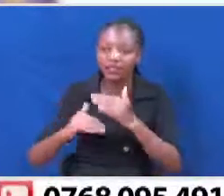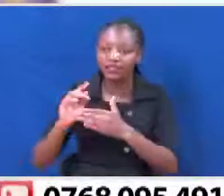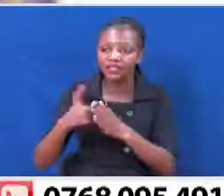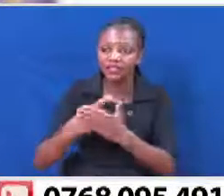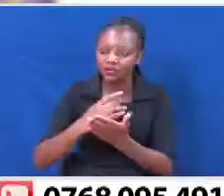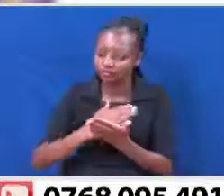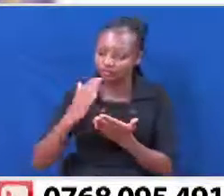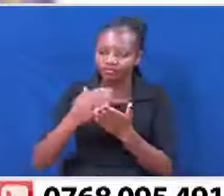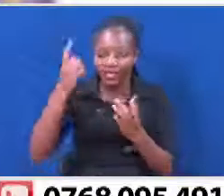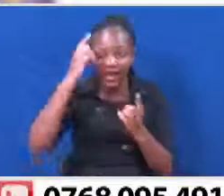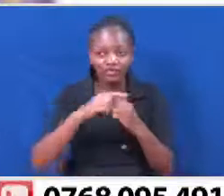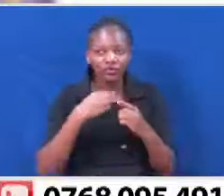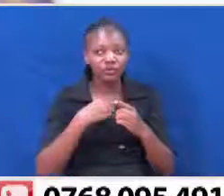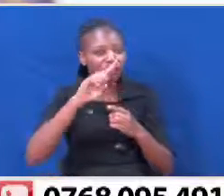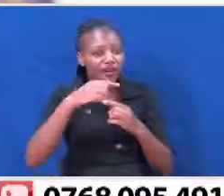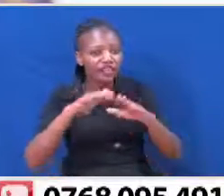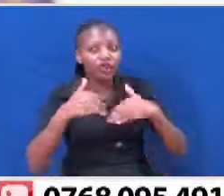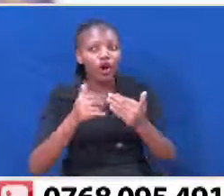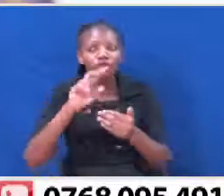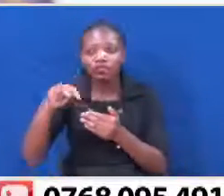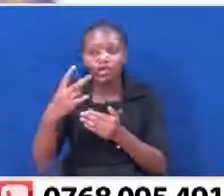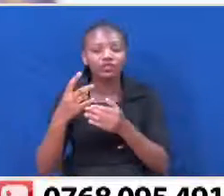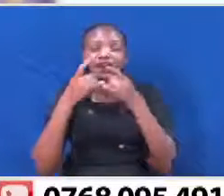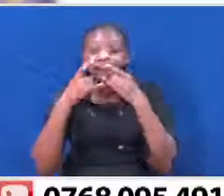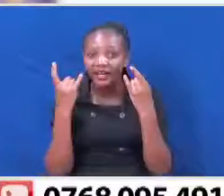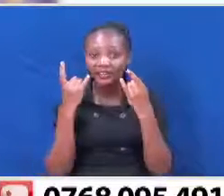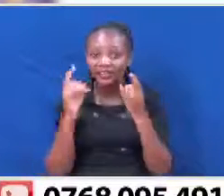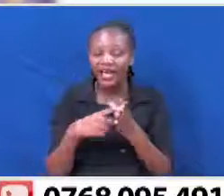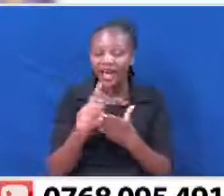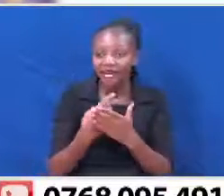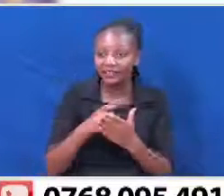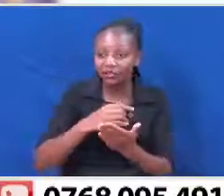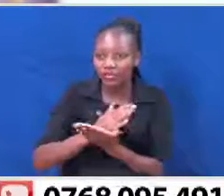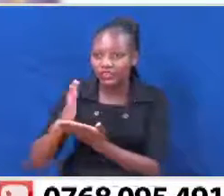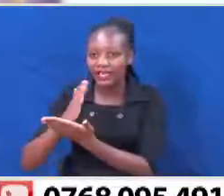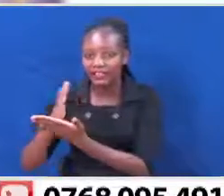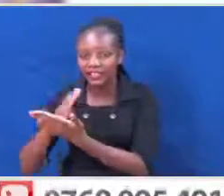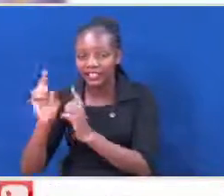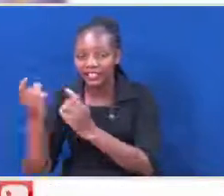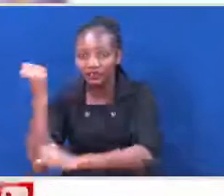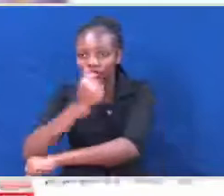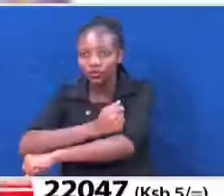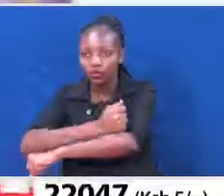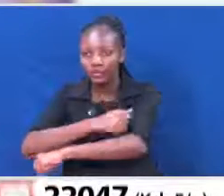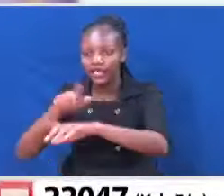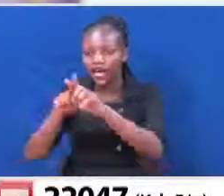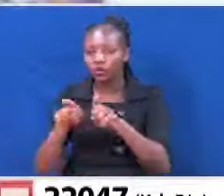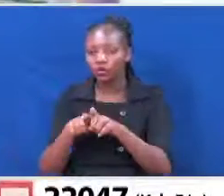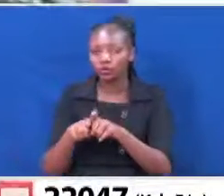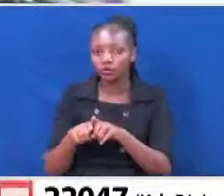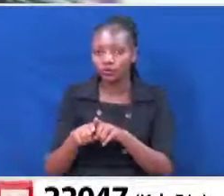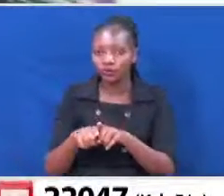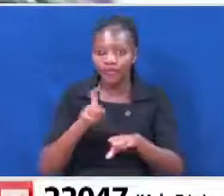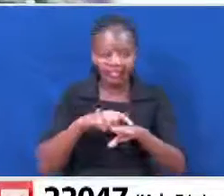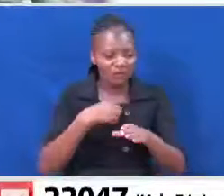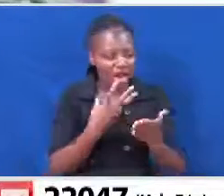200 until we make 1,000 or 2,000 masks, and we share in the schools. But when we don't